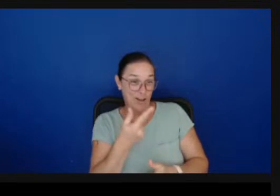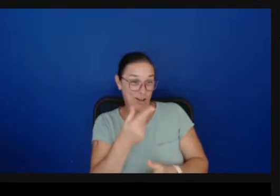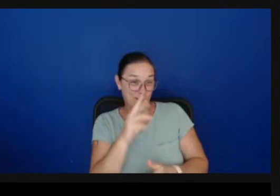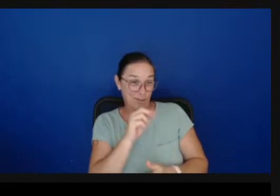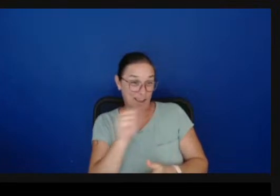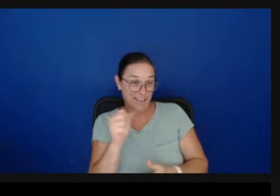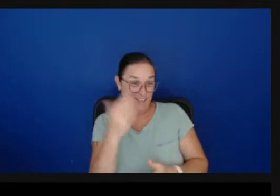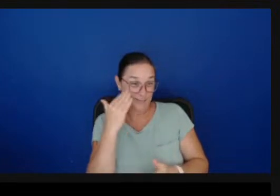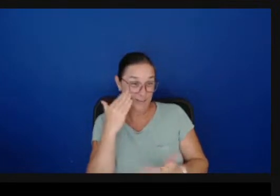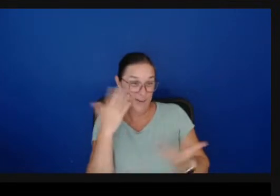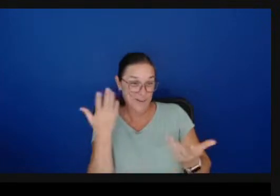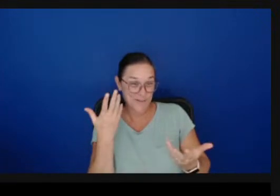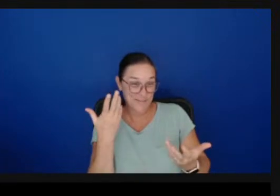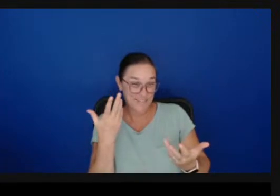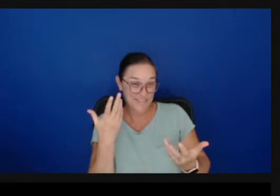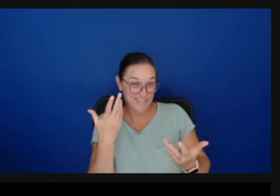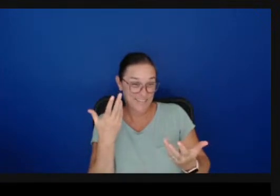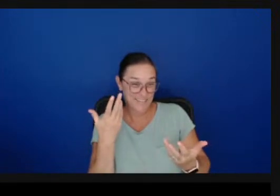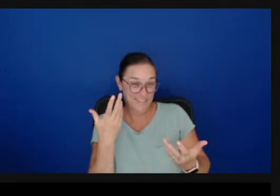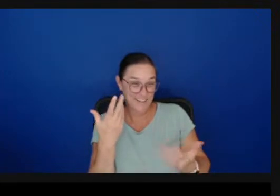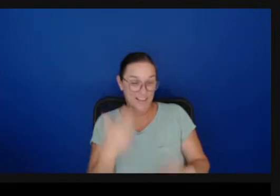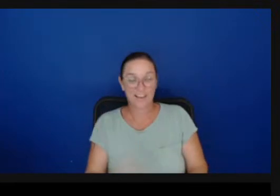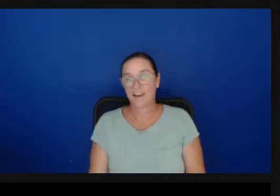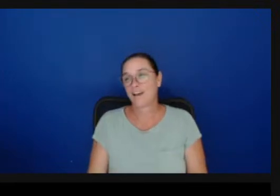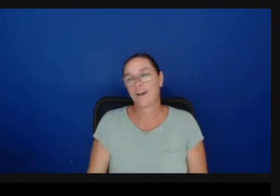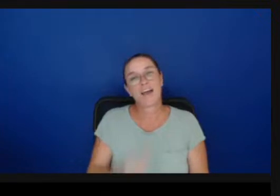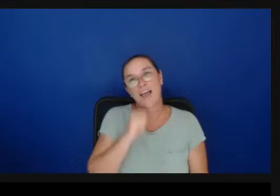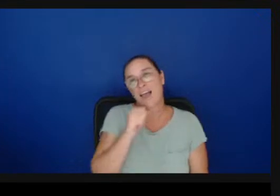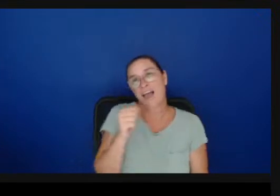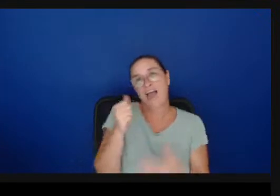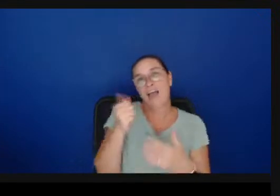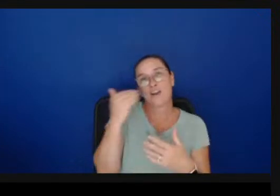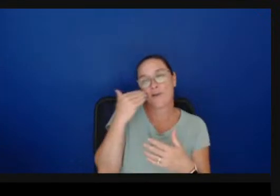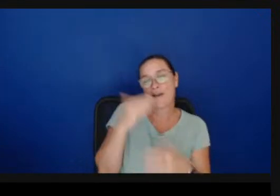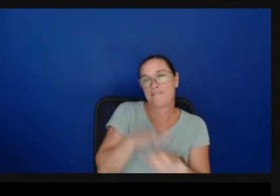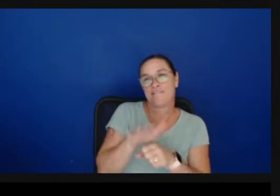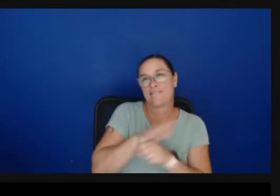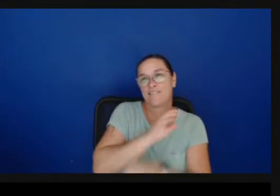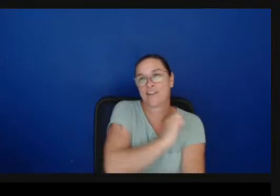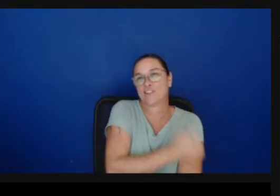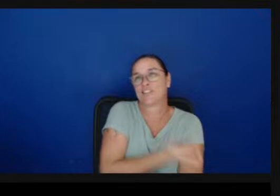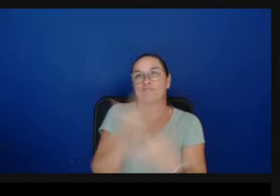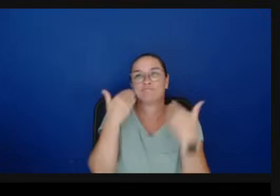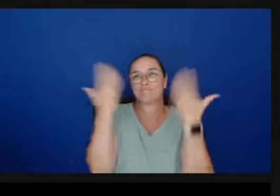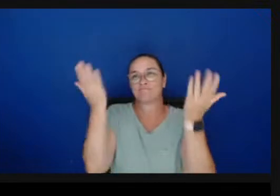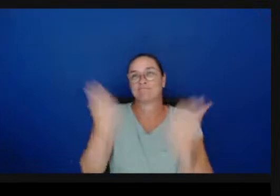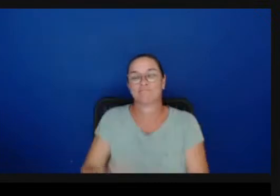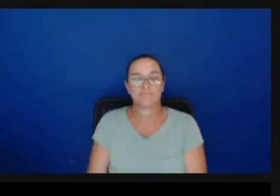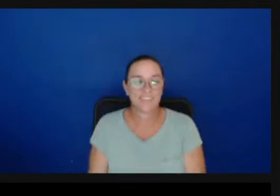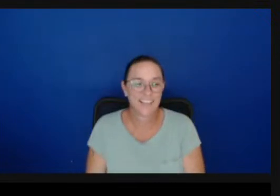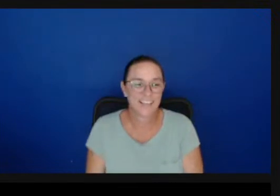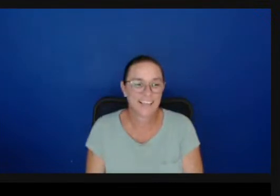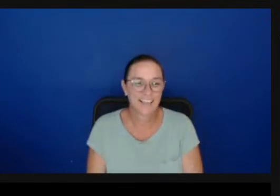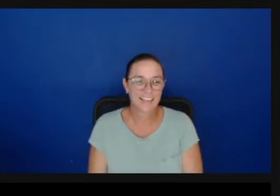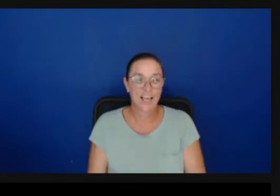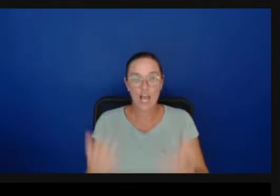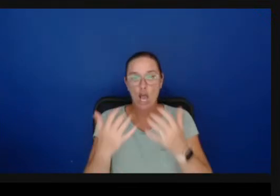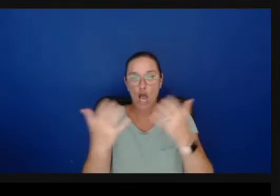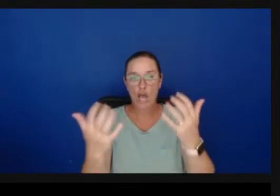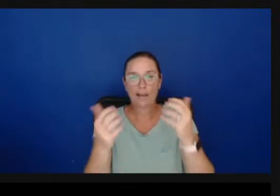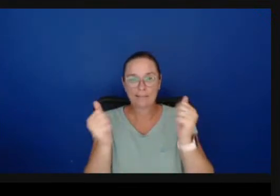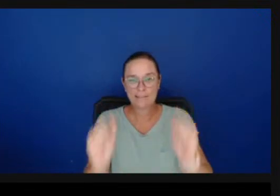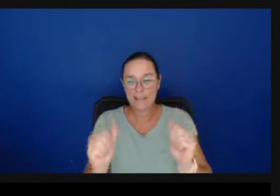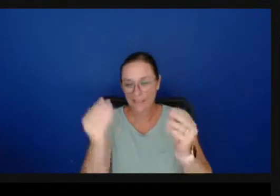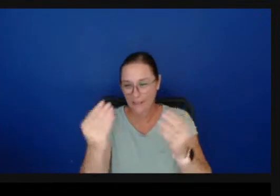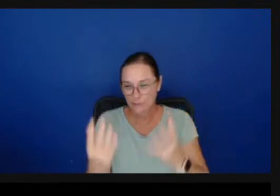Maybe it's just a big field of grass. I only got so much in me. We'll leave it to the audience to comment in the chat here what's going on with